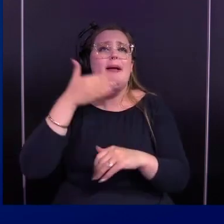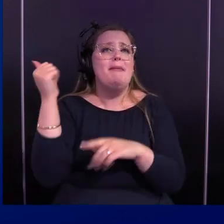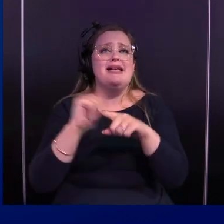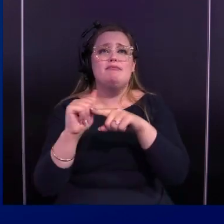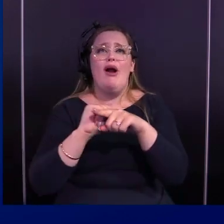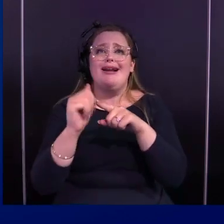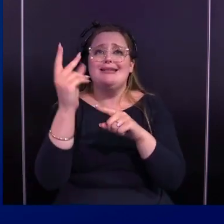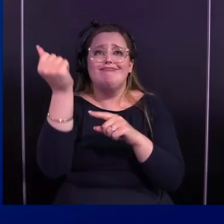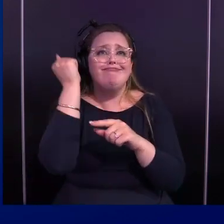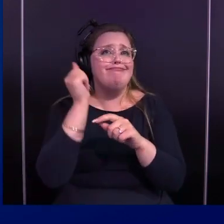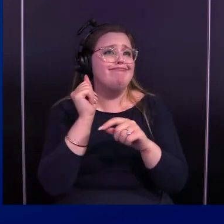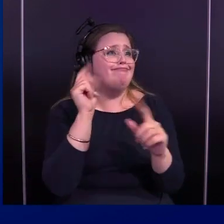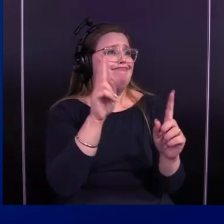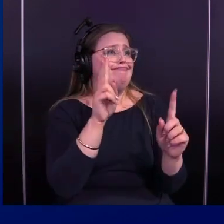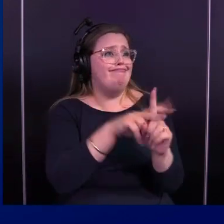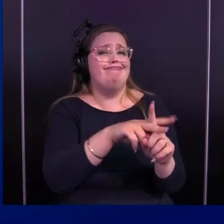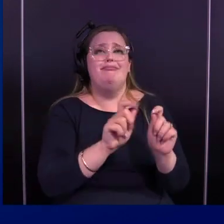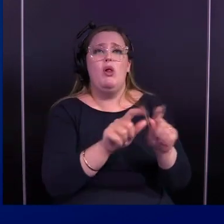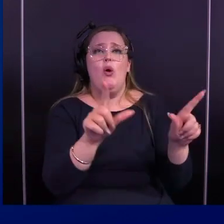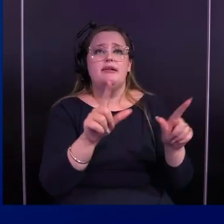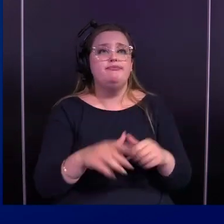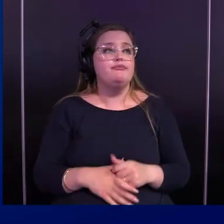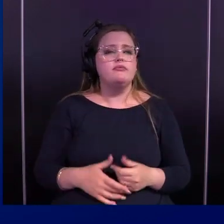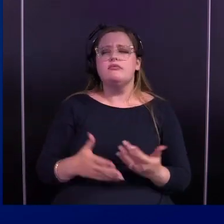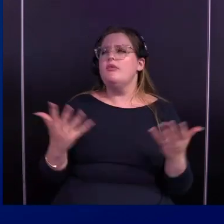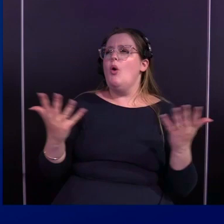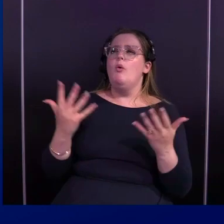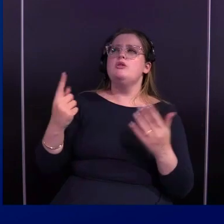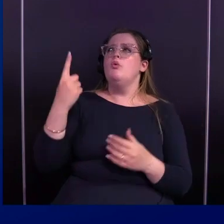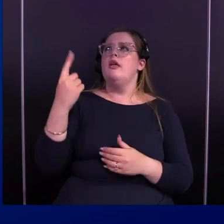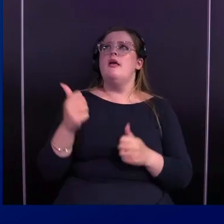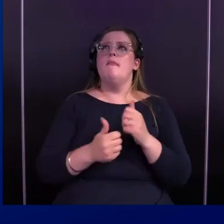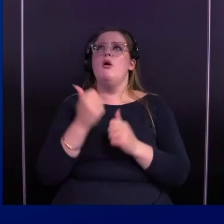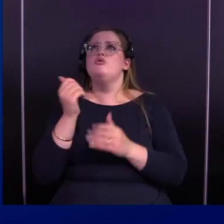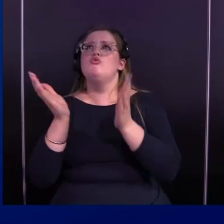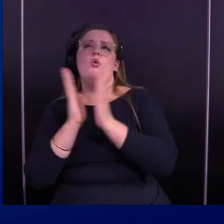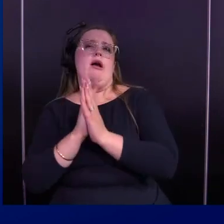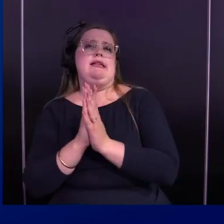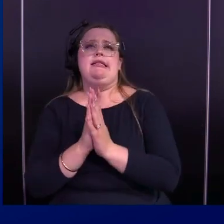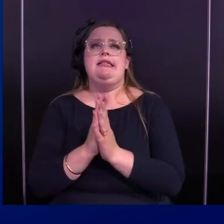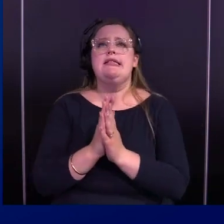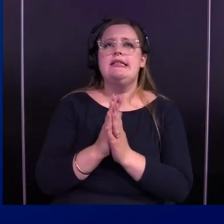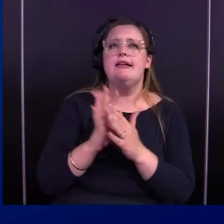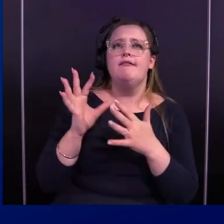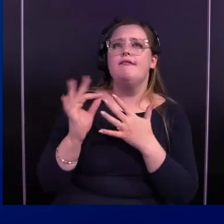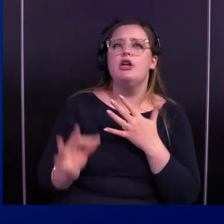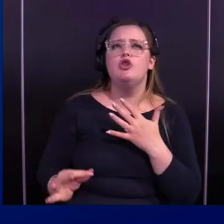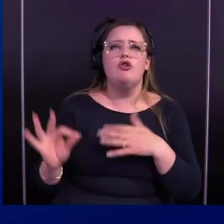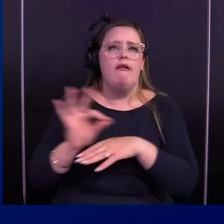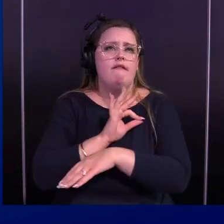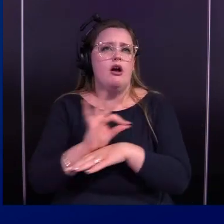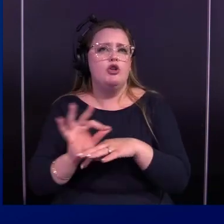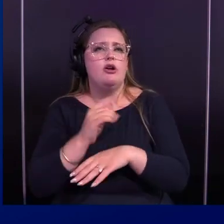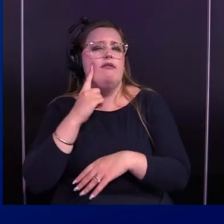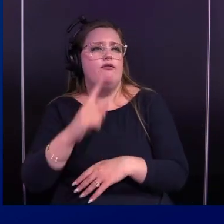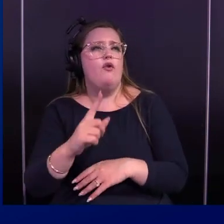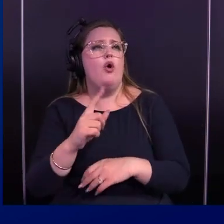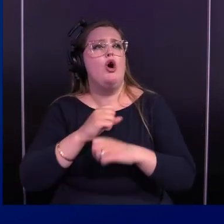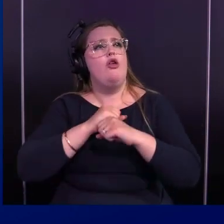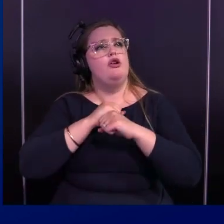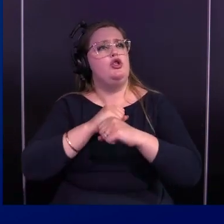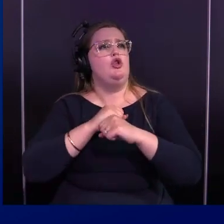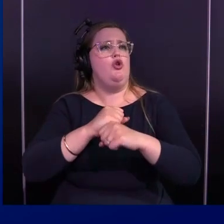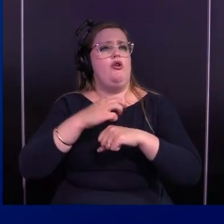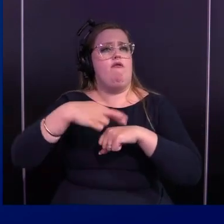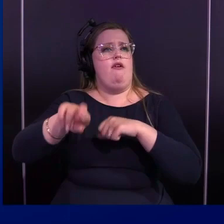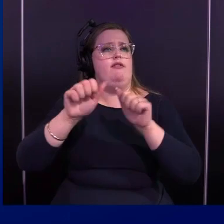What would you say is one of the most requested or asked about feature or functionality of the security reference architecture that really